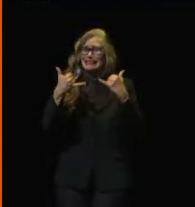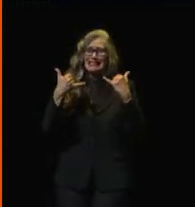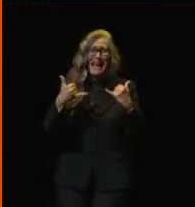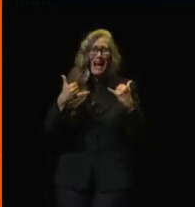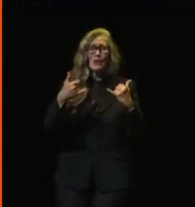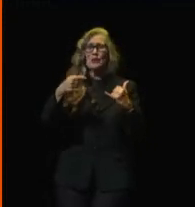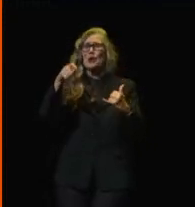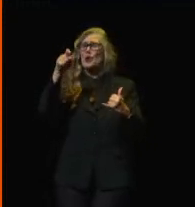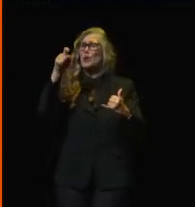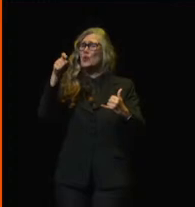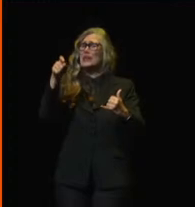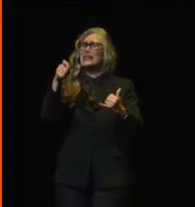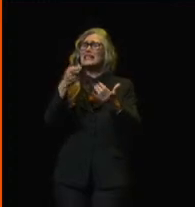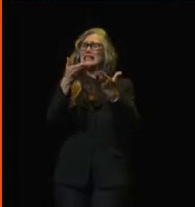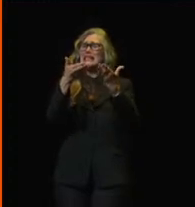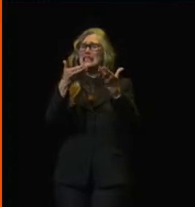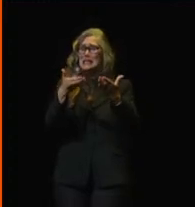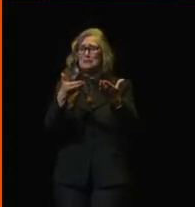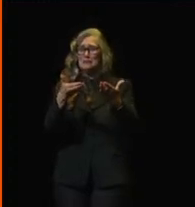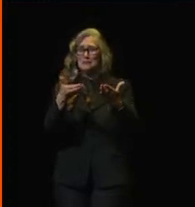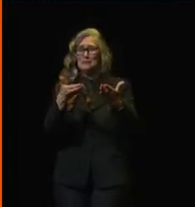So let's honor him